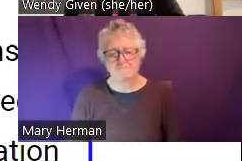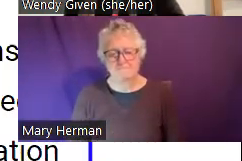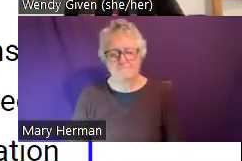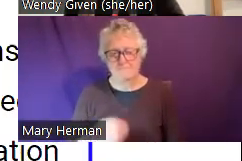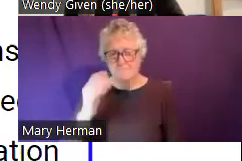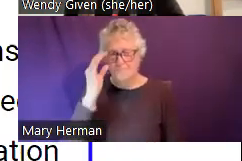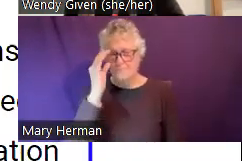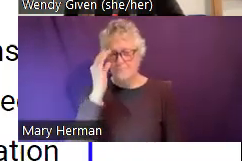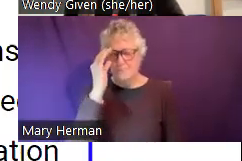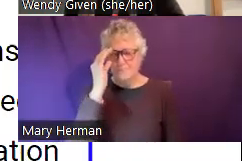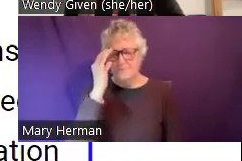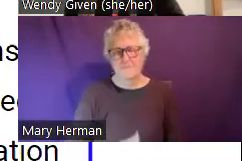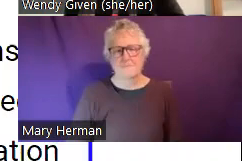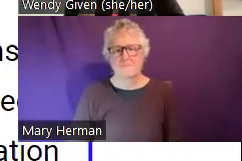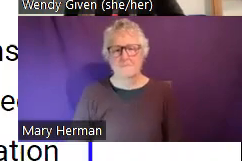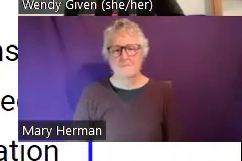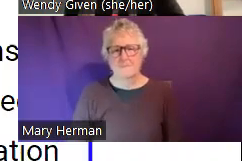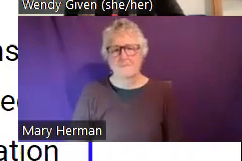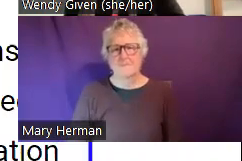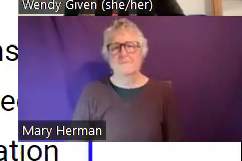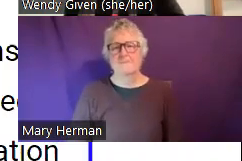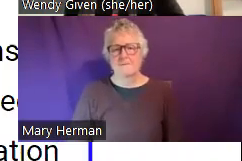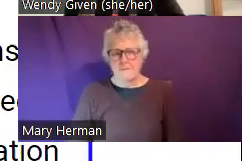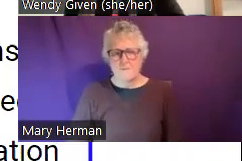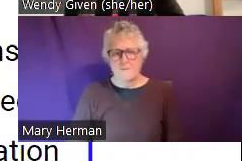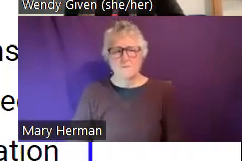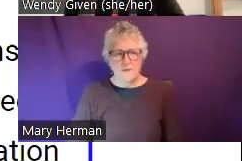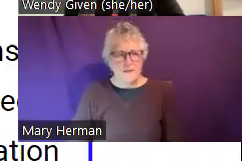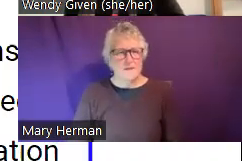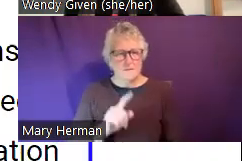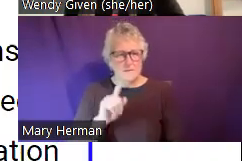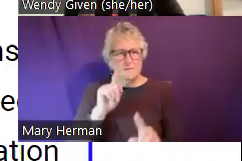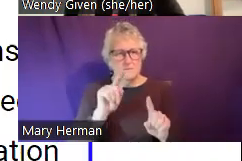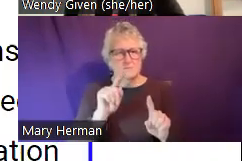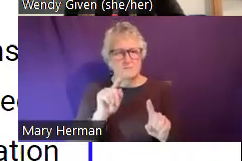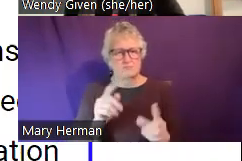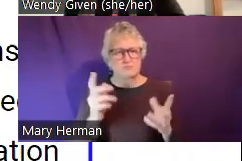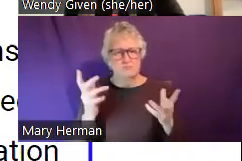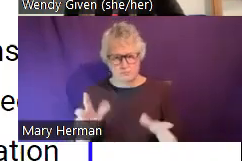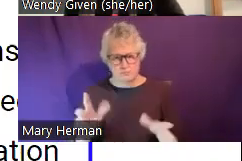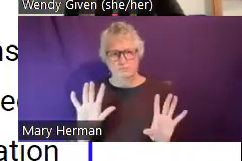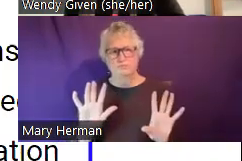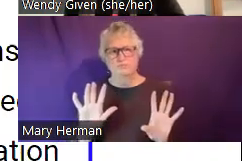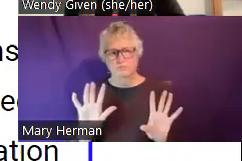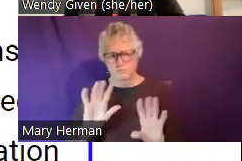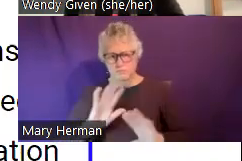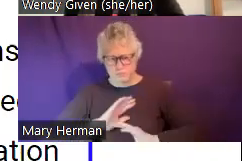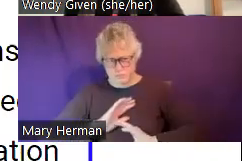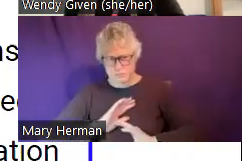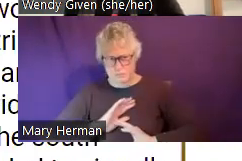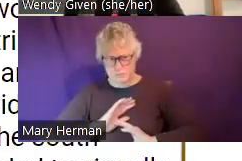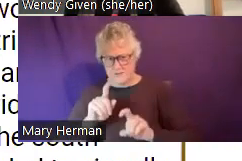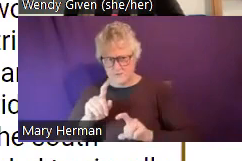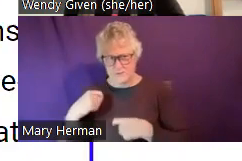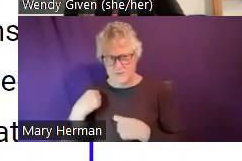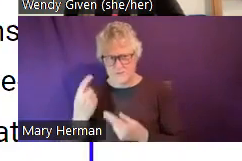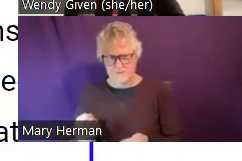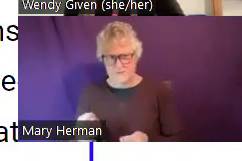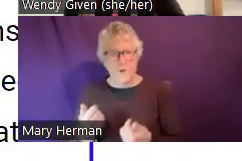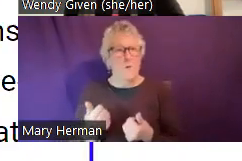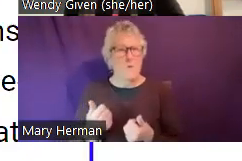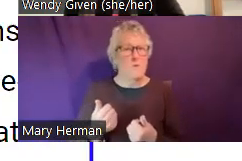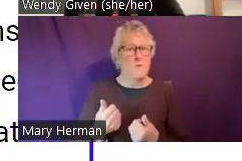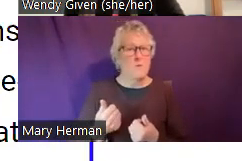Sure. Yeah, we're good on the rest of these questions so far. Great. Oh, did